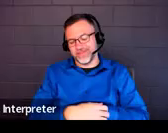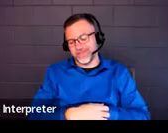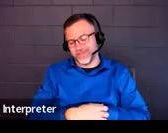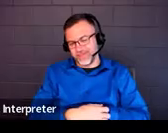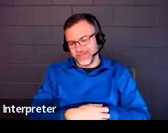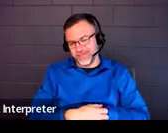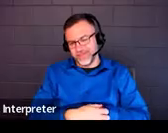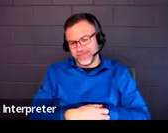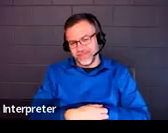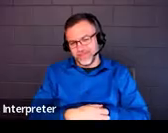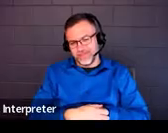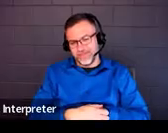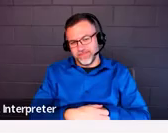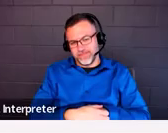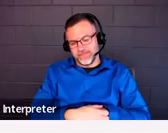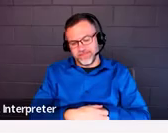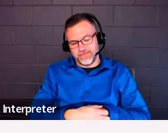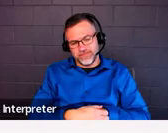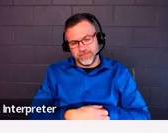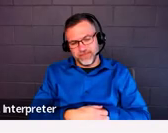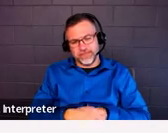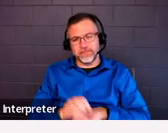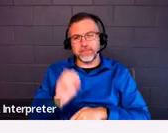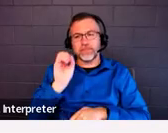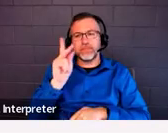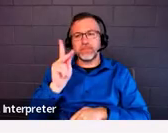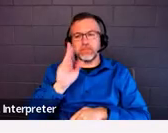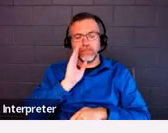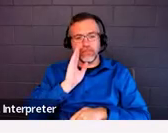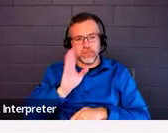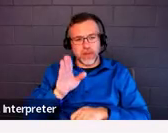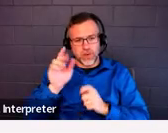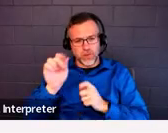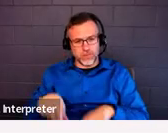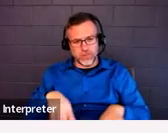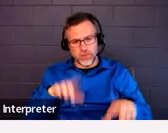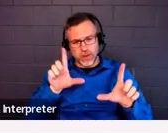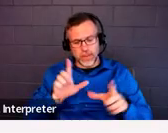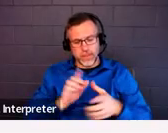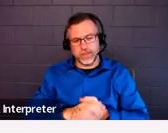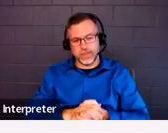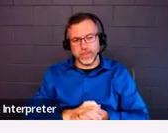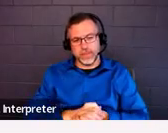All right, I am going to pull this back up. And,